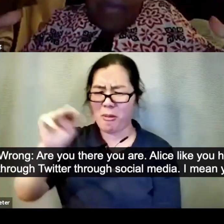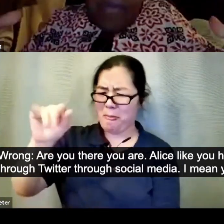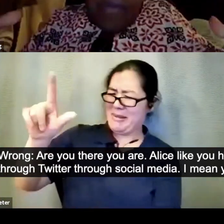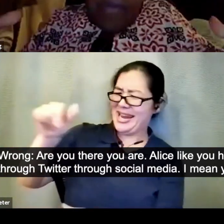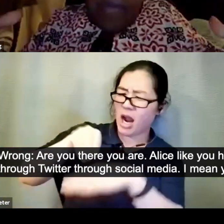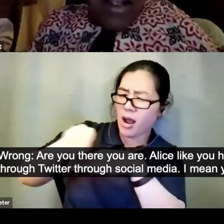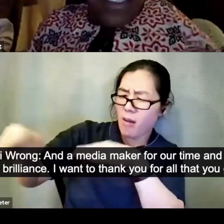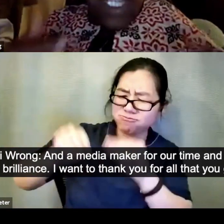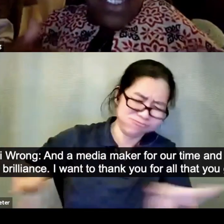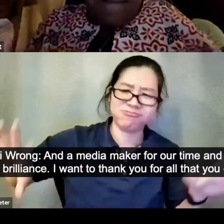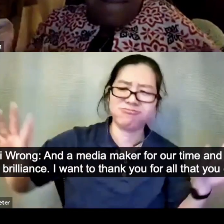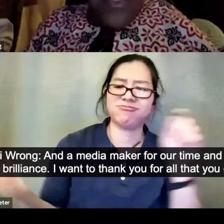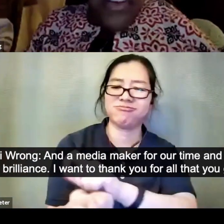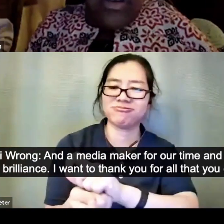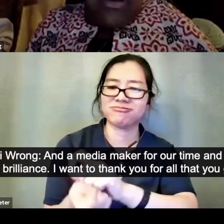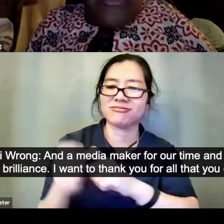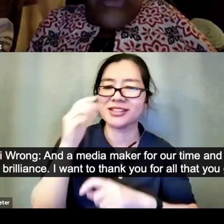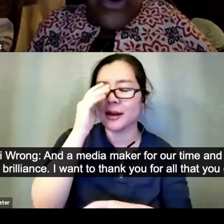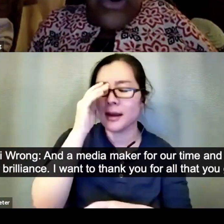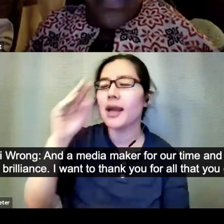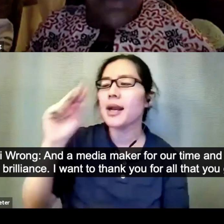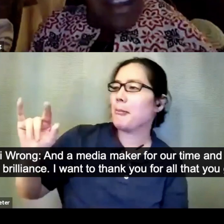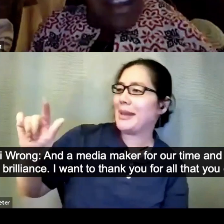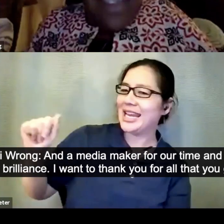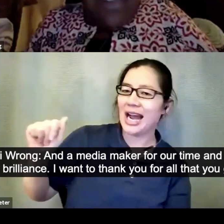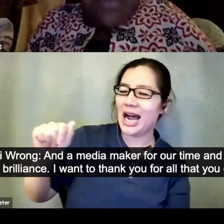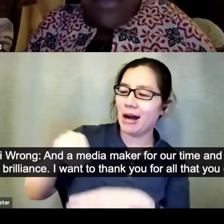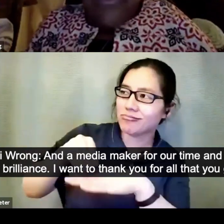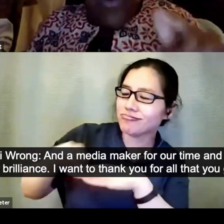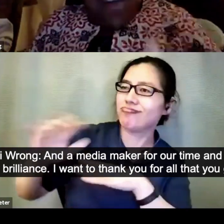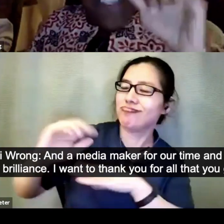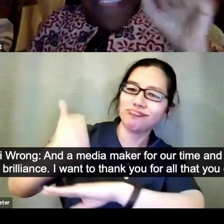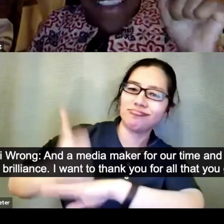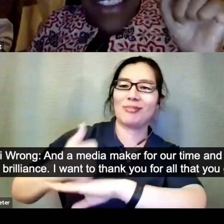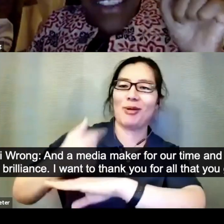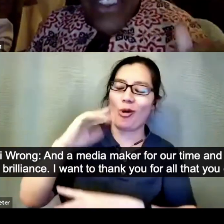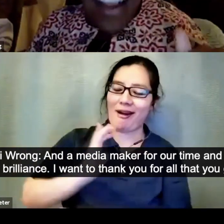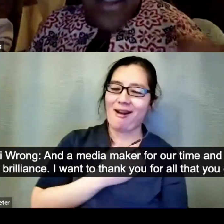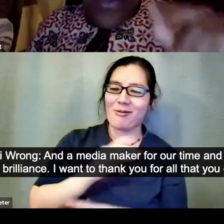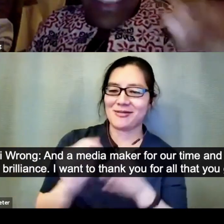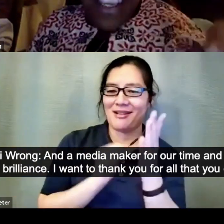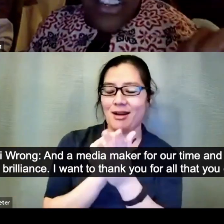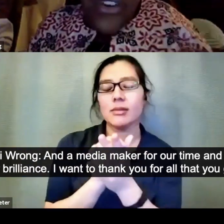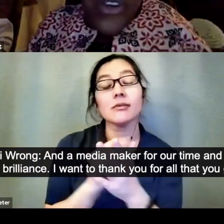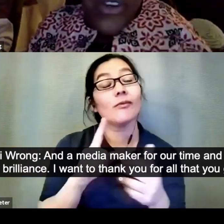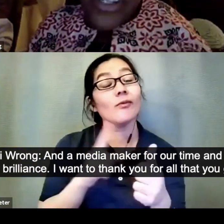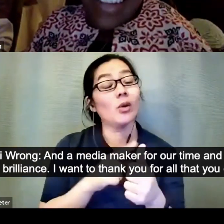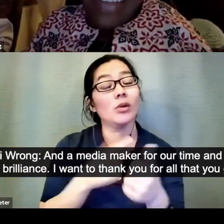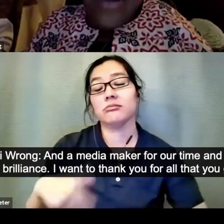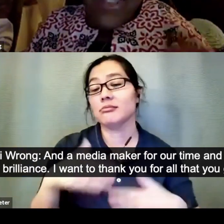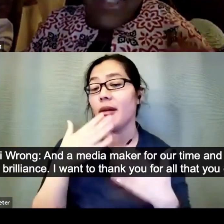shaper, and a media maker for our time. And one, I want to thank you for that. I want to thank you for